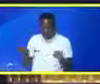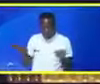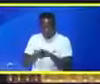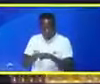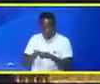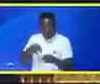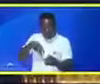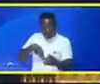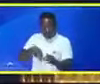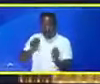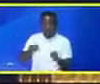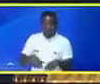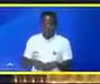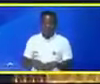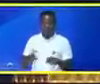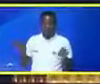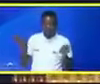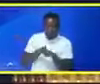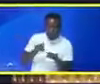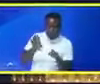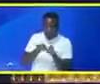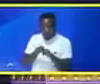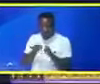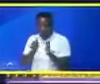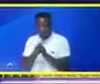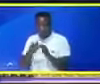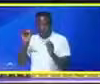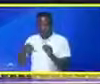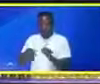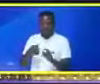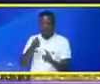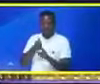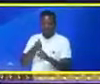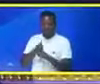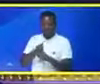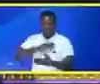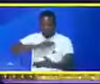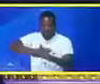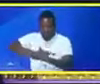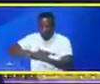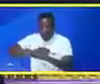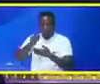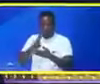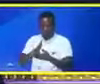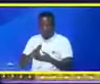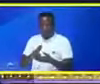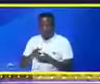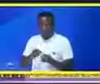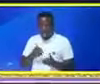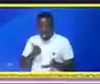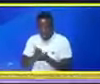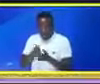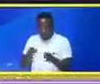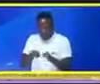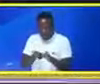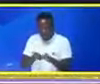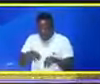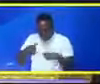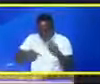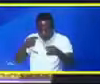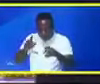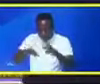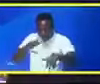to stop. Closed doors can impede and restrict motion. Are we learning?